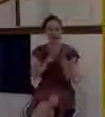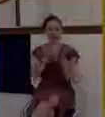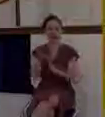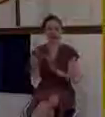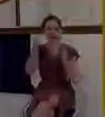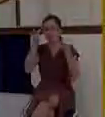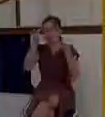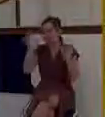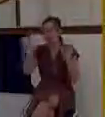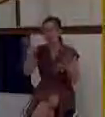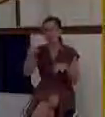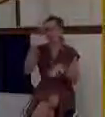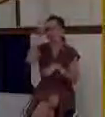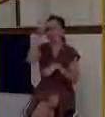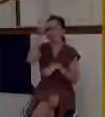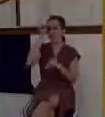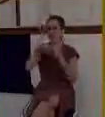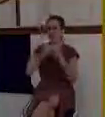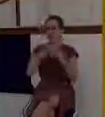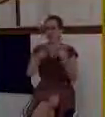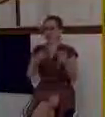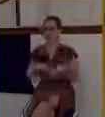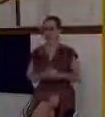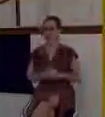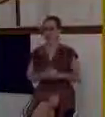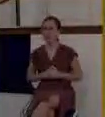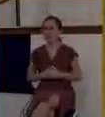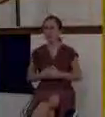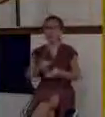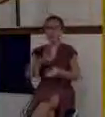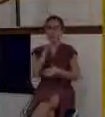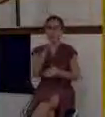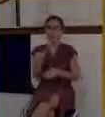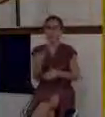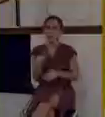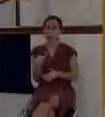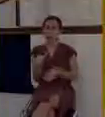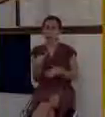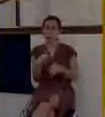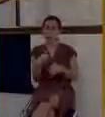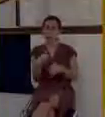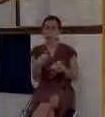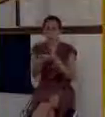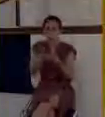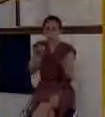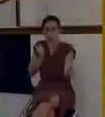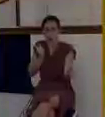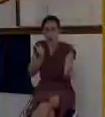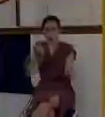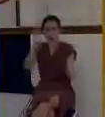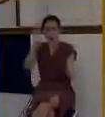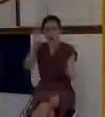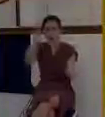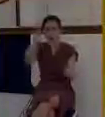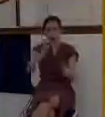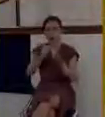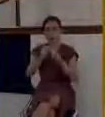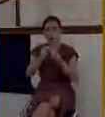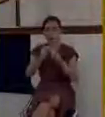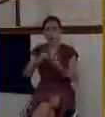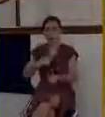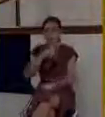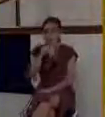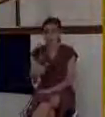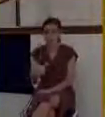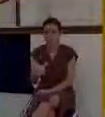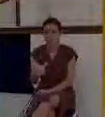why I do not hesitate as a preacher to preach to you the Word of God and give you as clearly as possible the